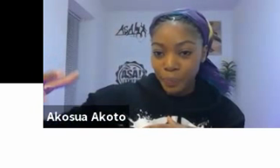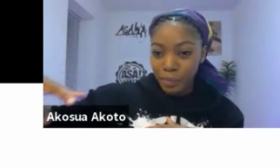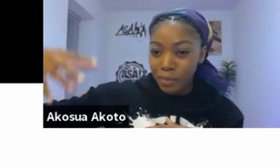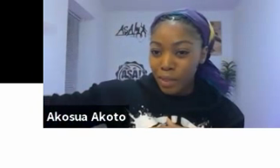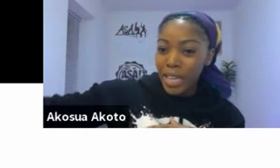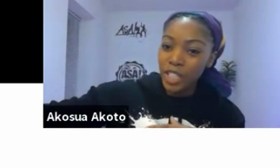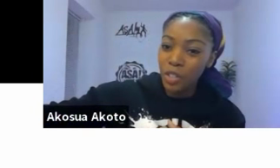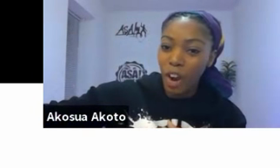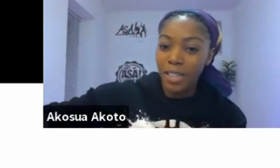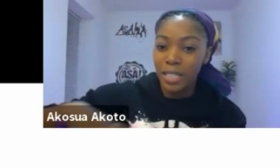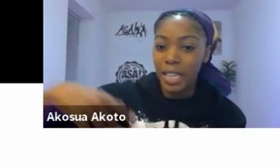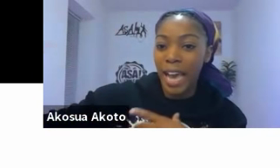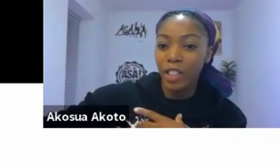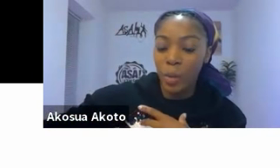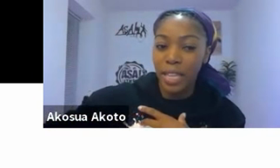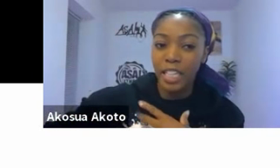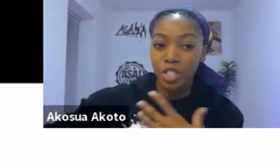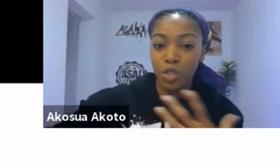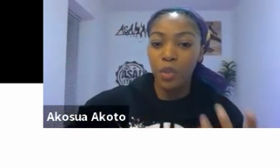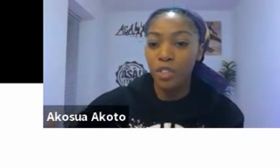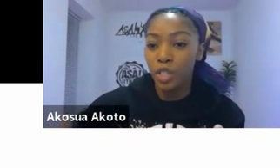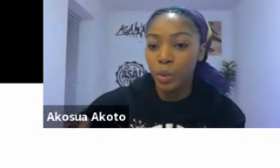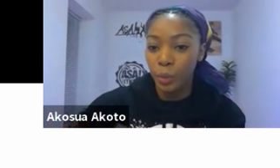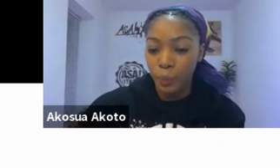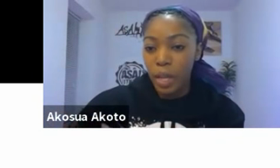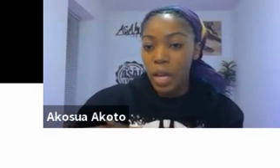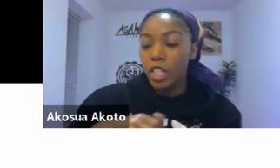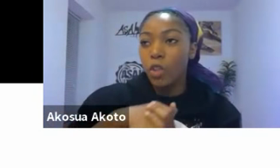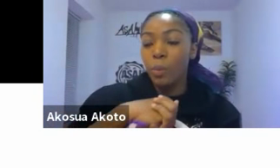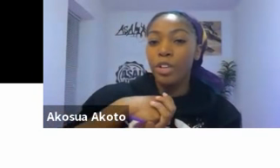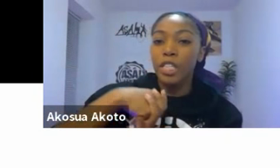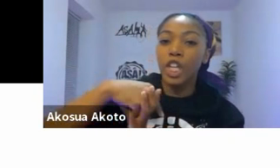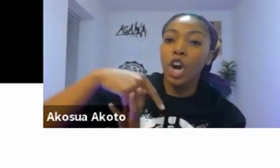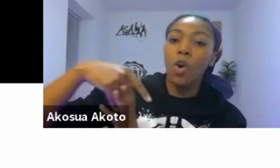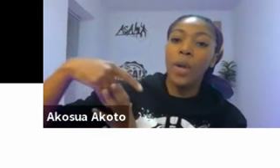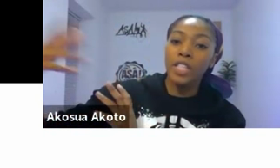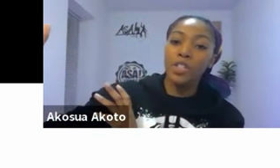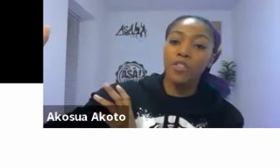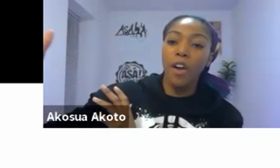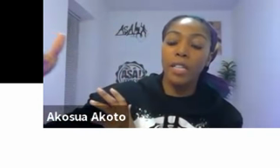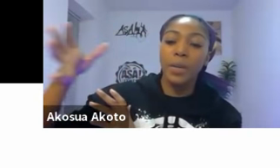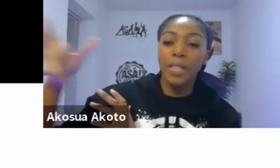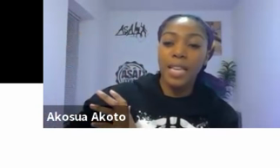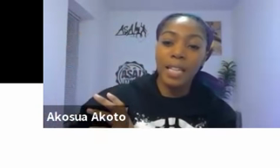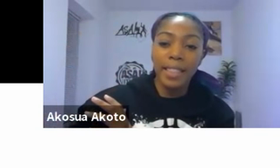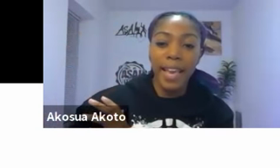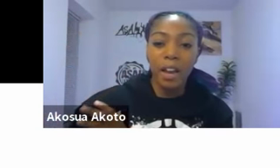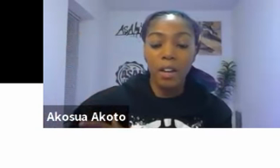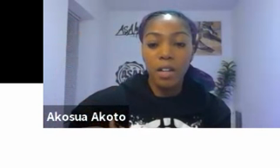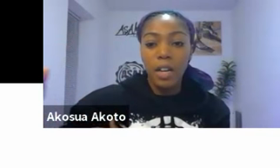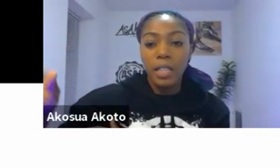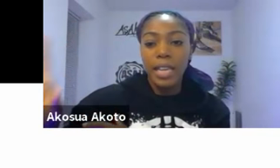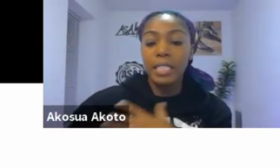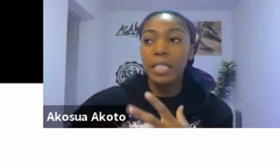priest into the forest to gather what they need to do for the ritual. So the priests go into the forest, and when they get in